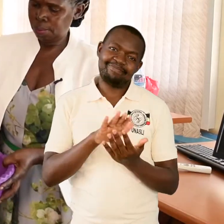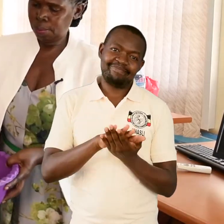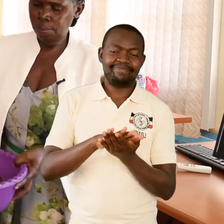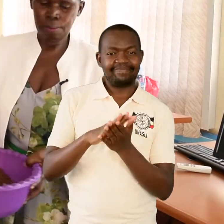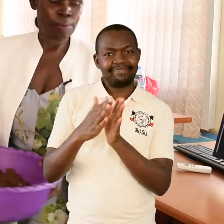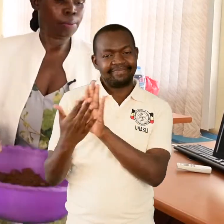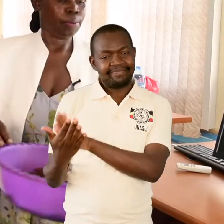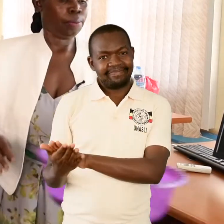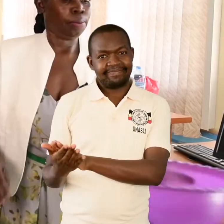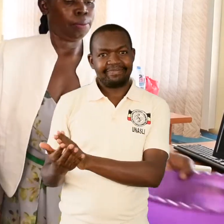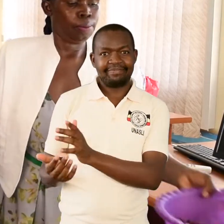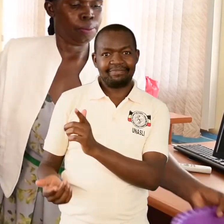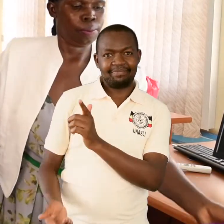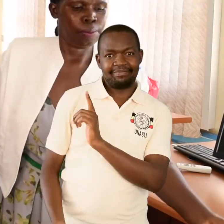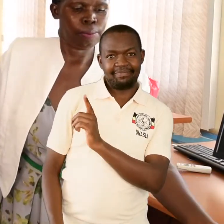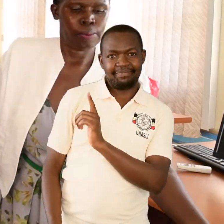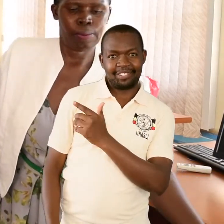colleague